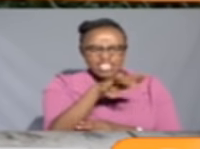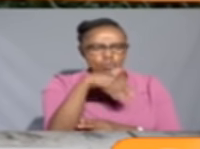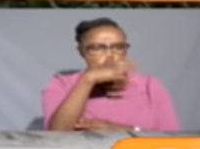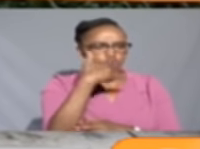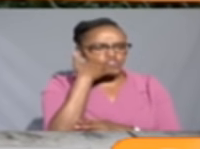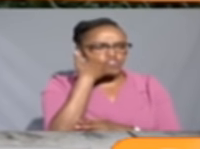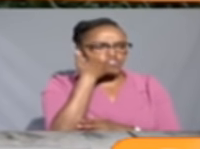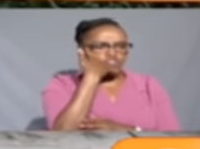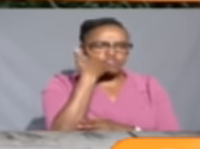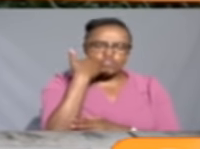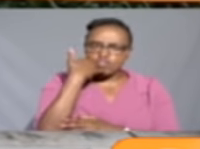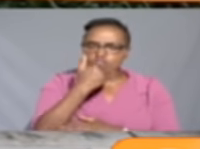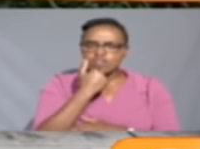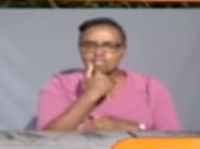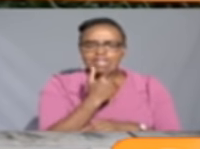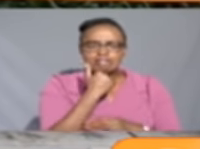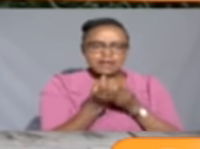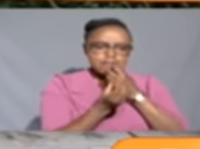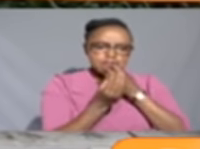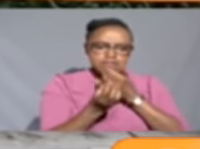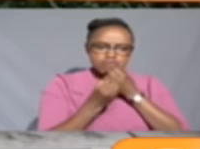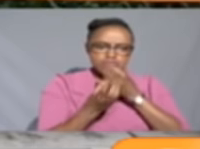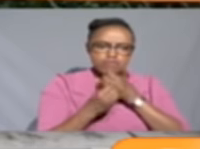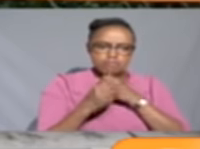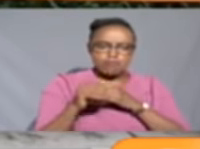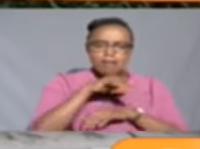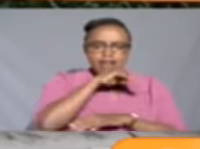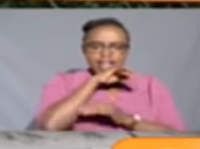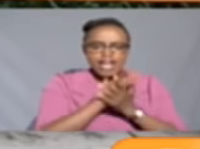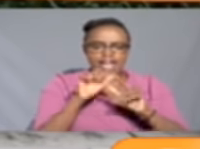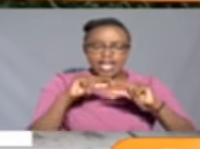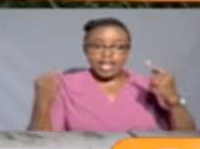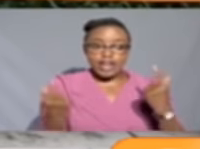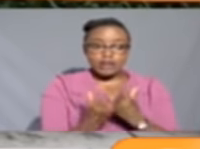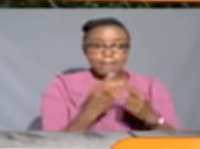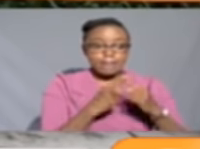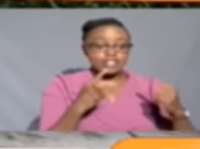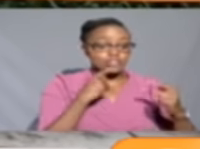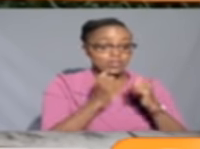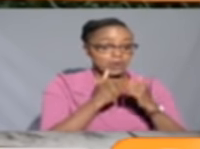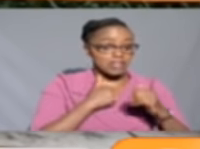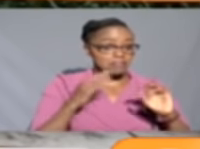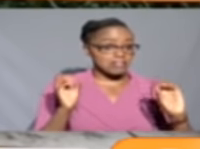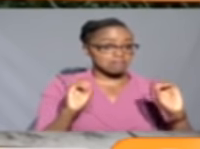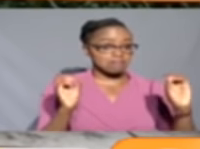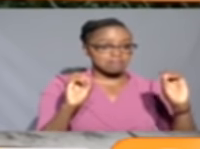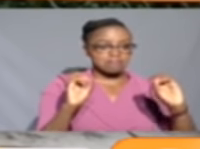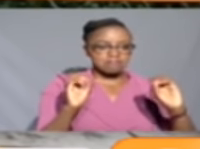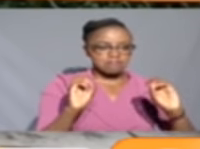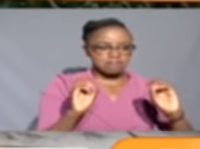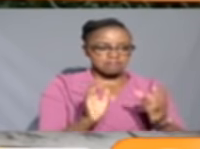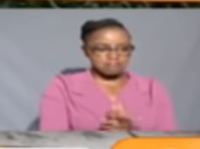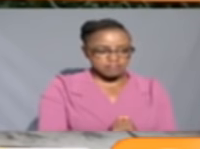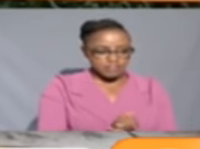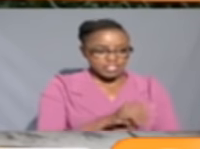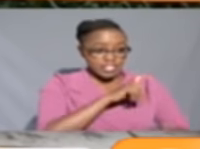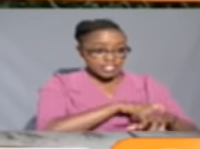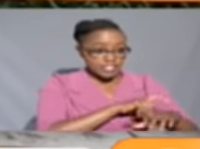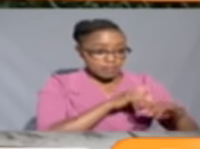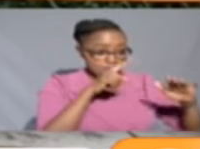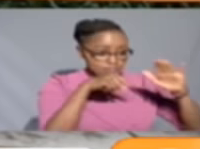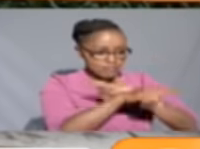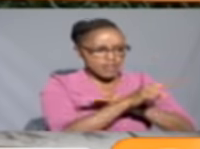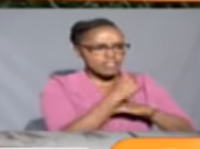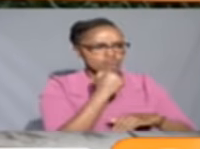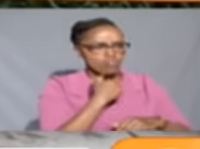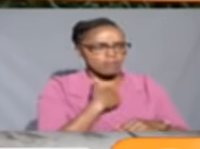phone updating Raila and the group. And he was not really talking to me. So when we went in, they told